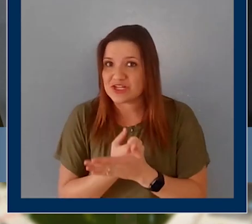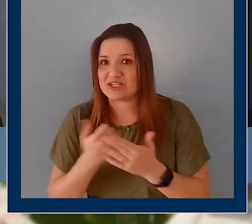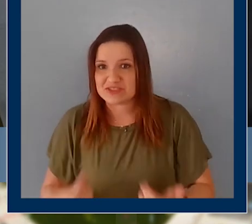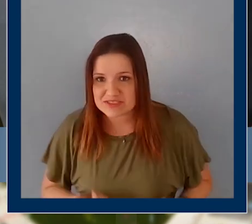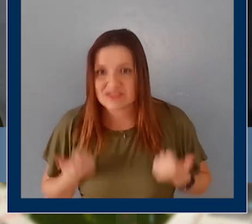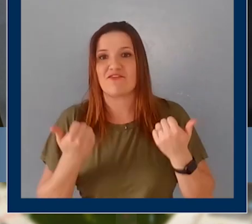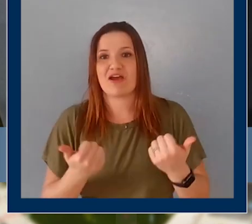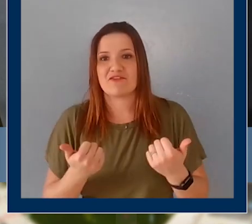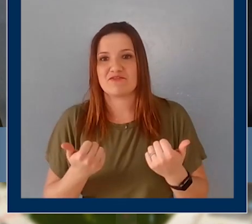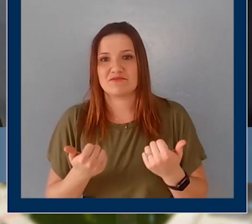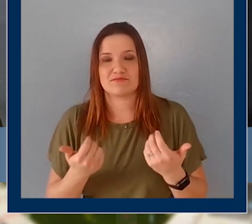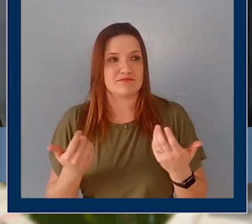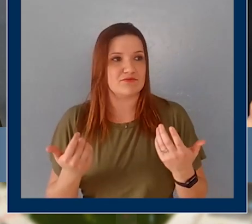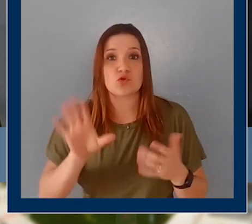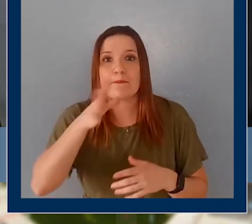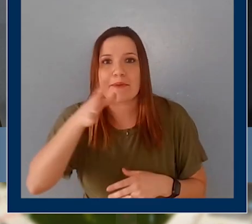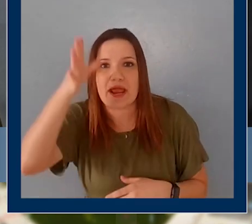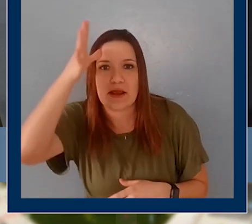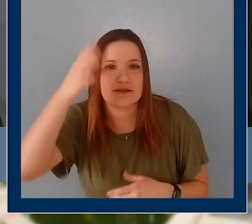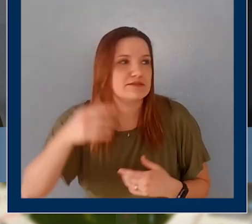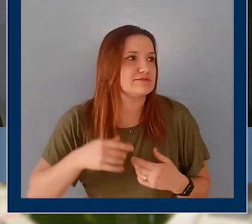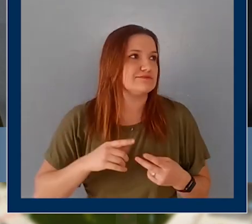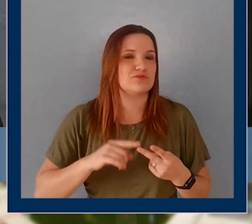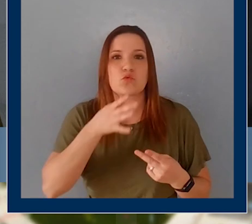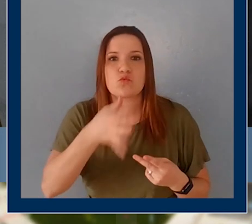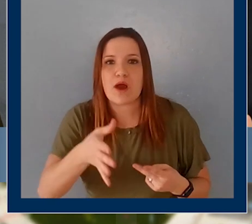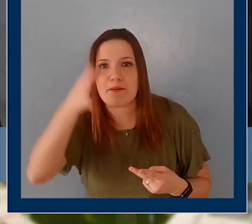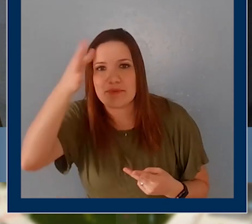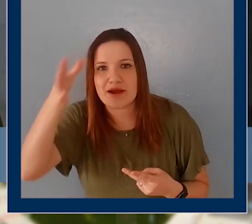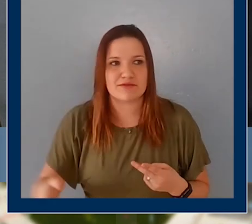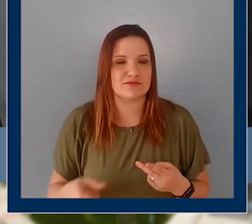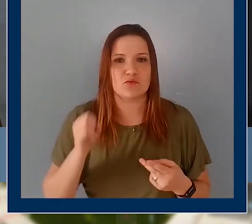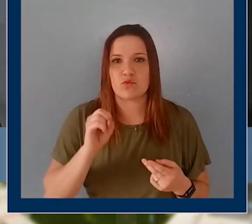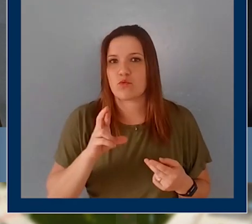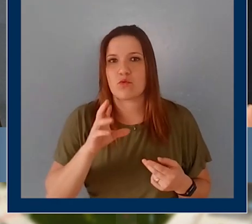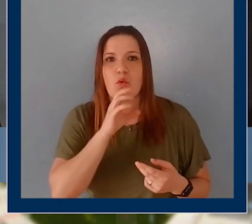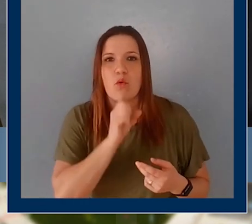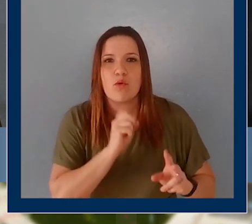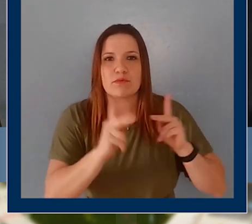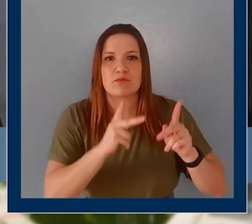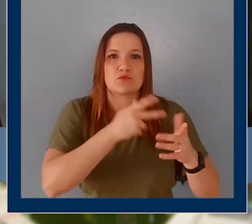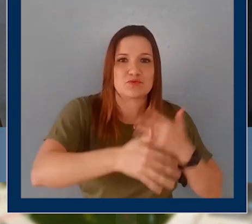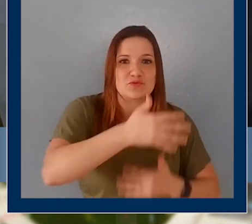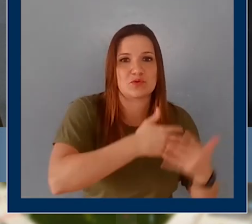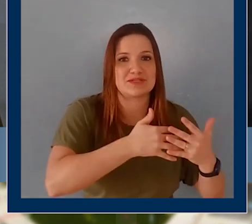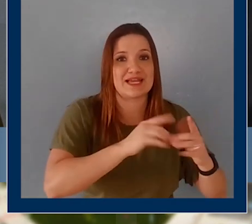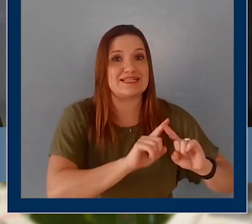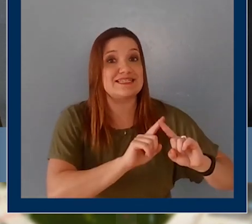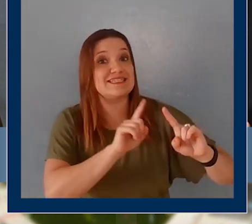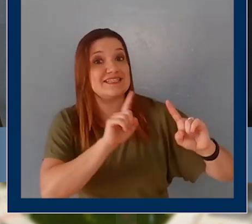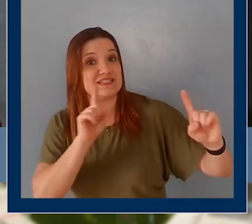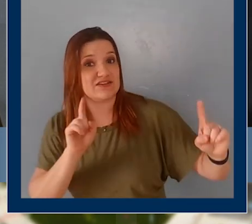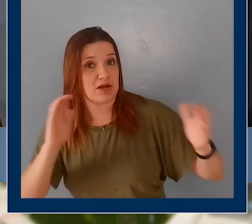virus. So, but I don't want young people to feel that they're invincible. And I think that happens a lot, is